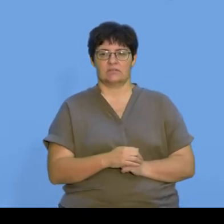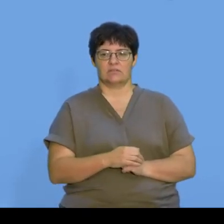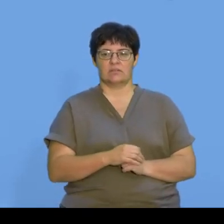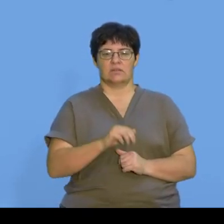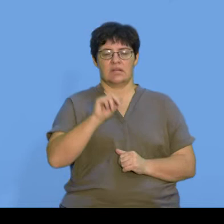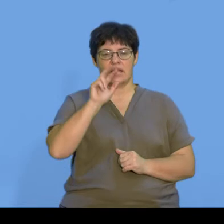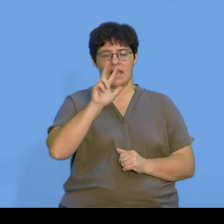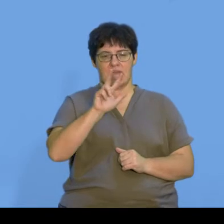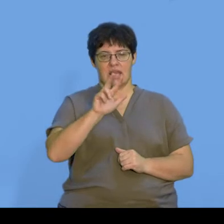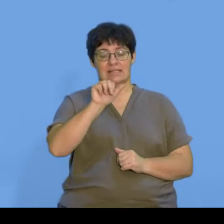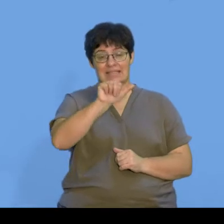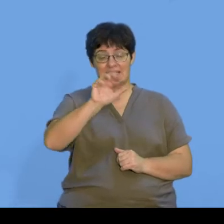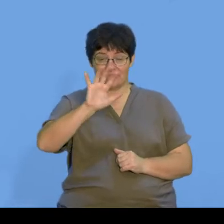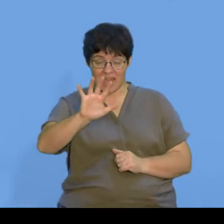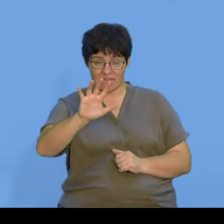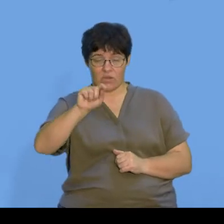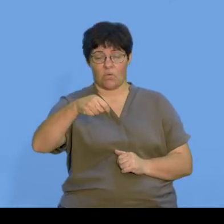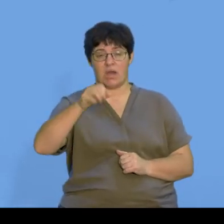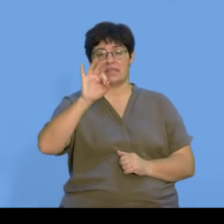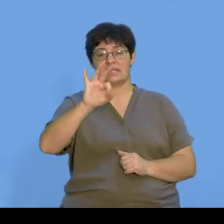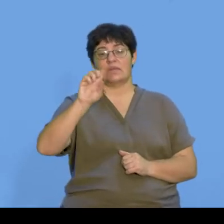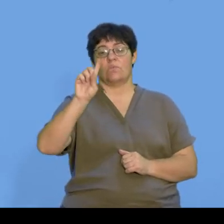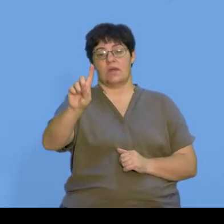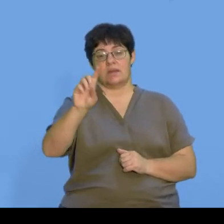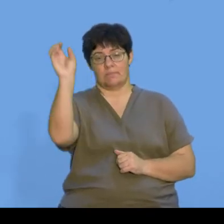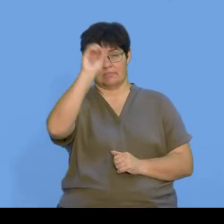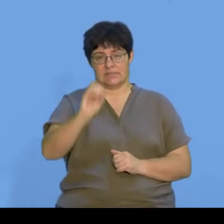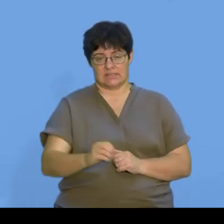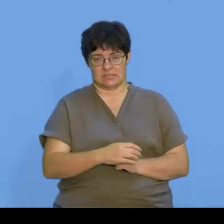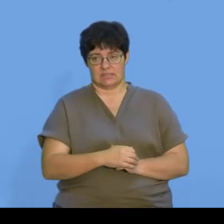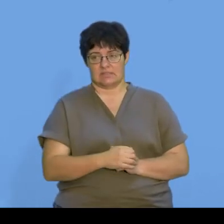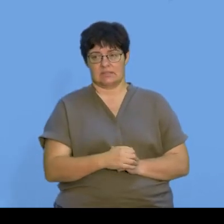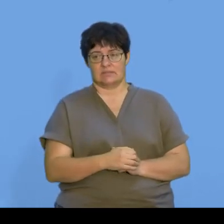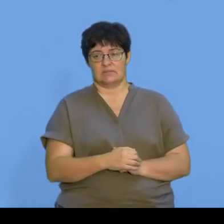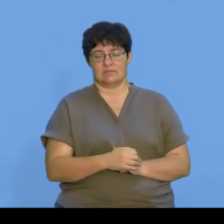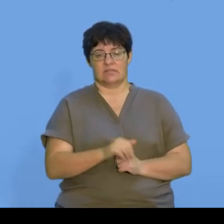the percentage of oxygen, which is 65,31, right?